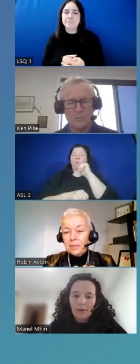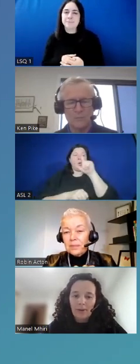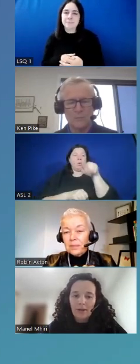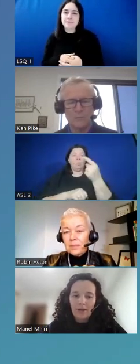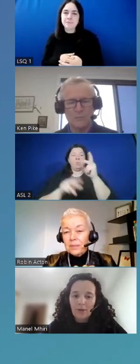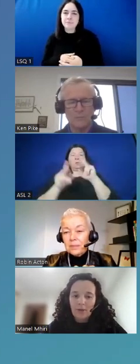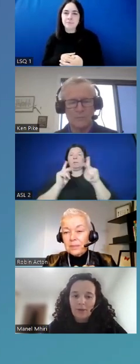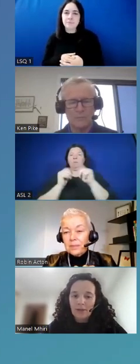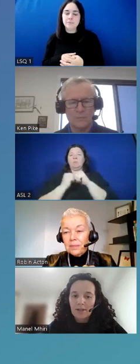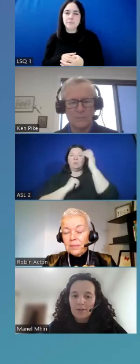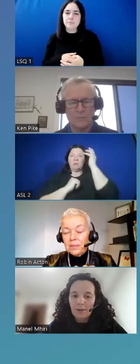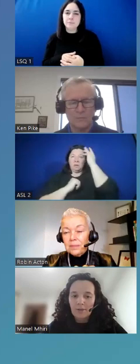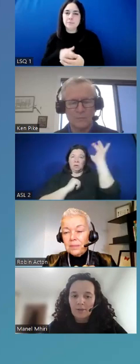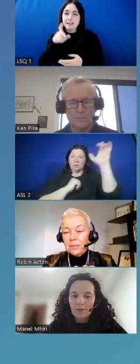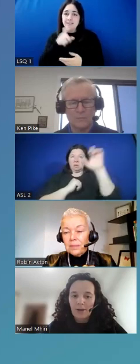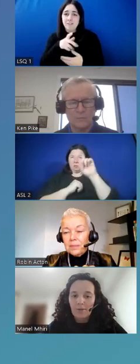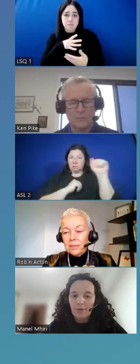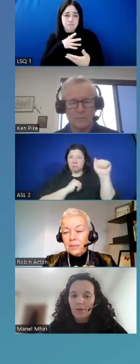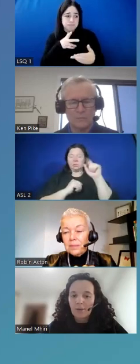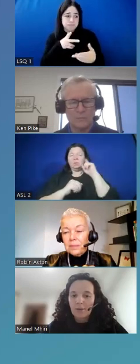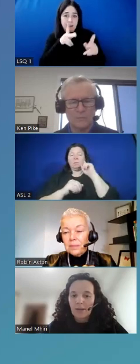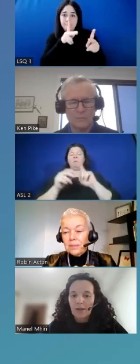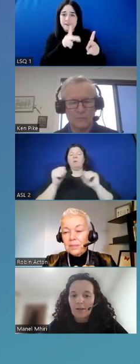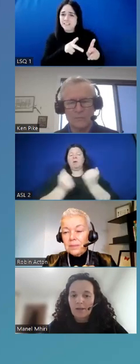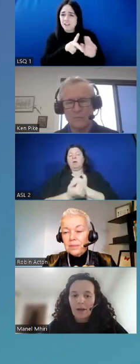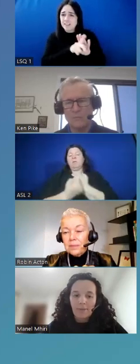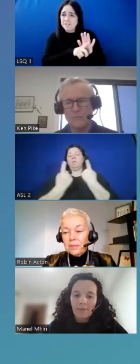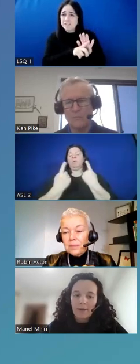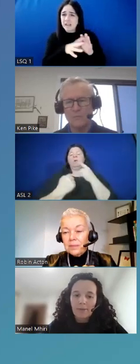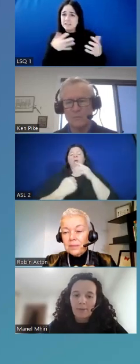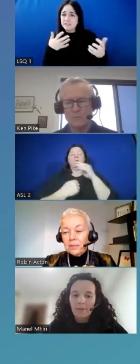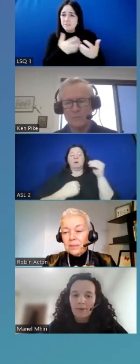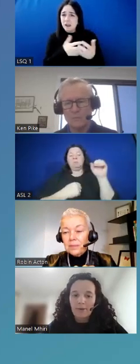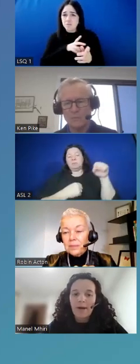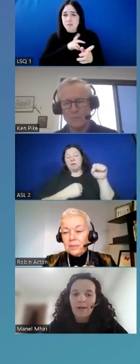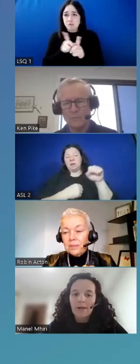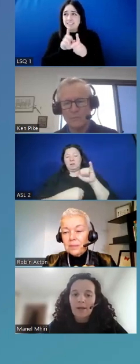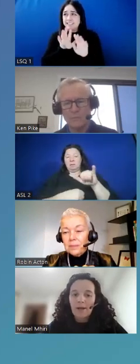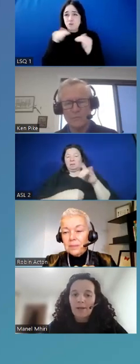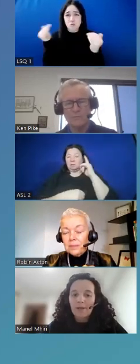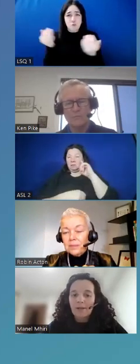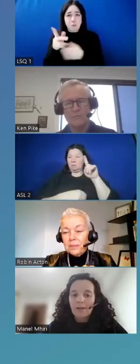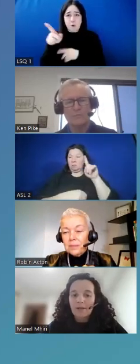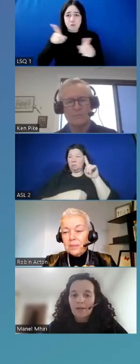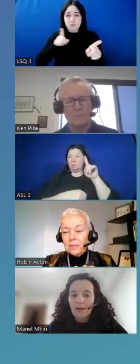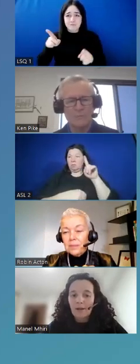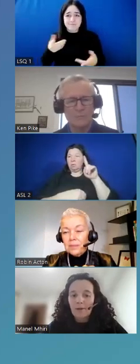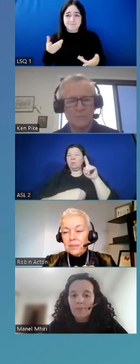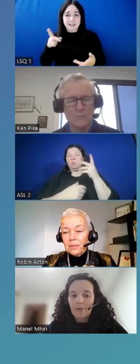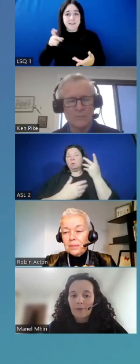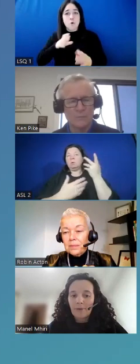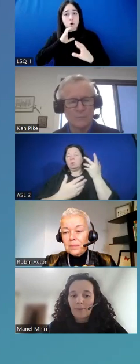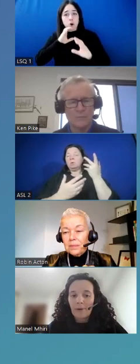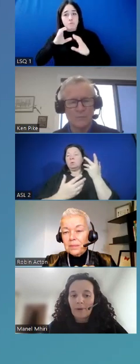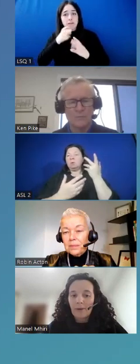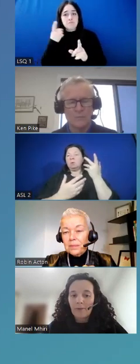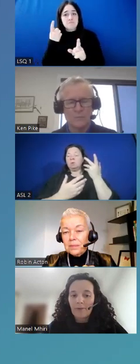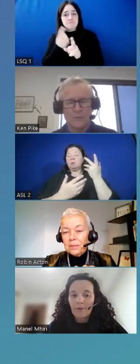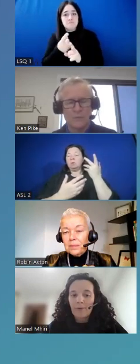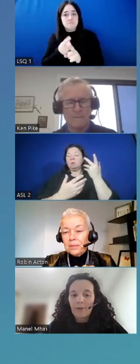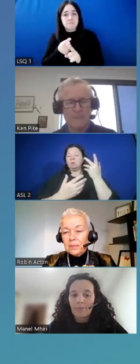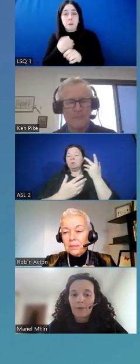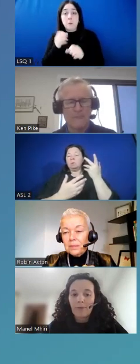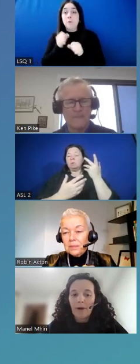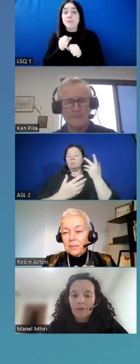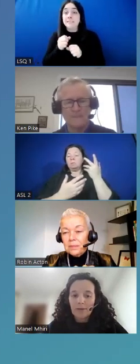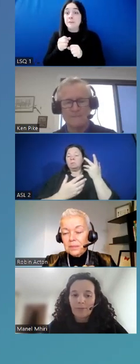with intellectual disabilities, but for everyone. And yeah, this might vary, and it's about